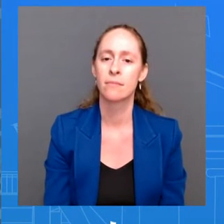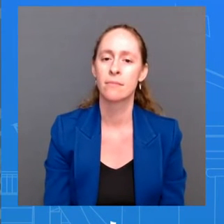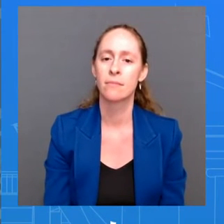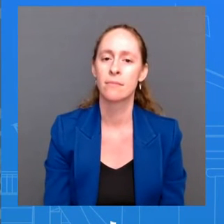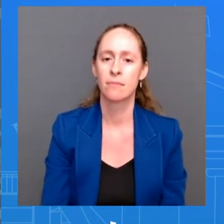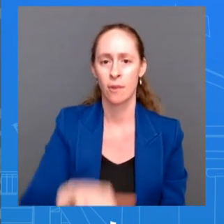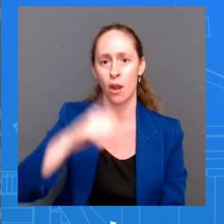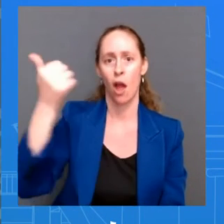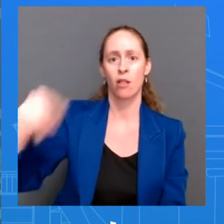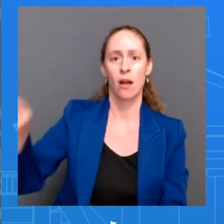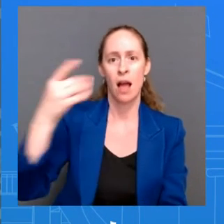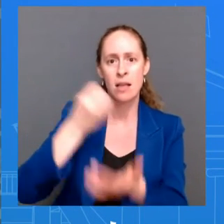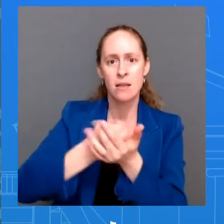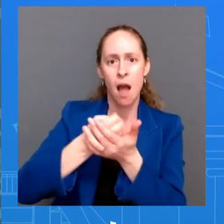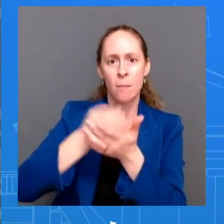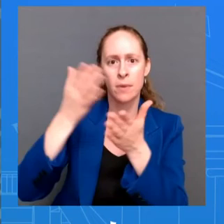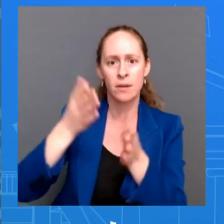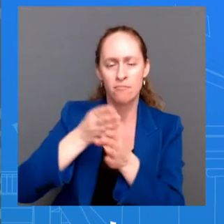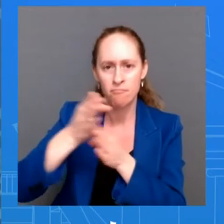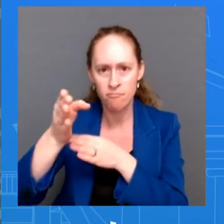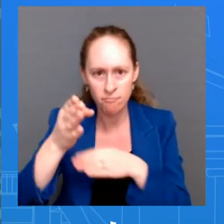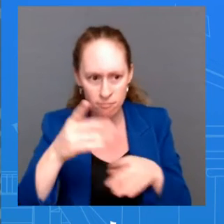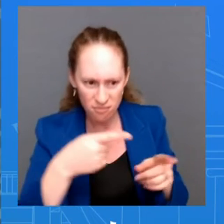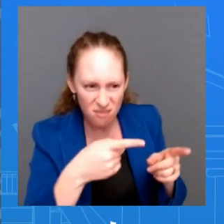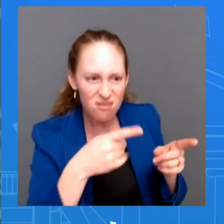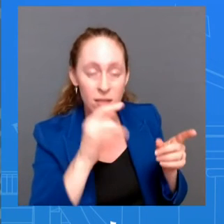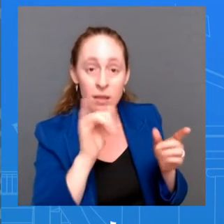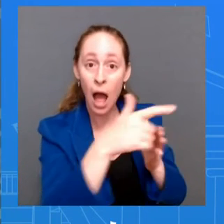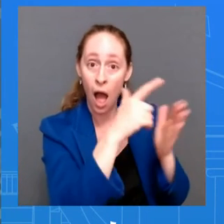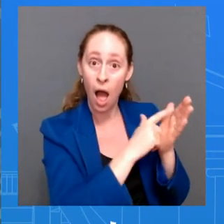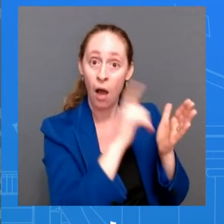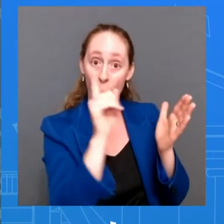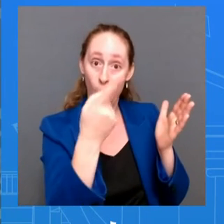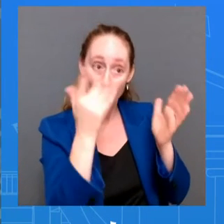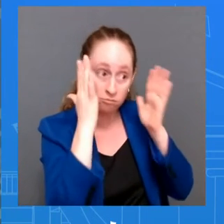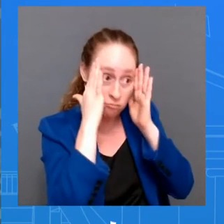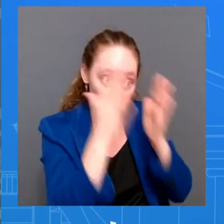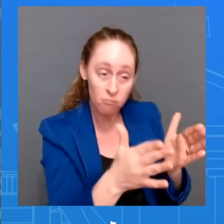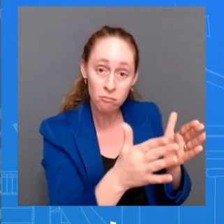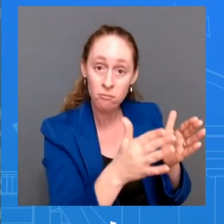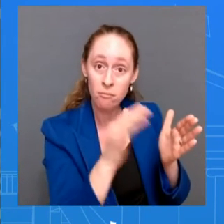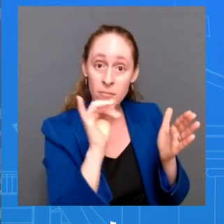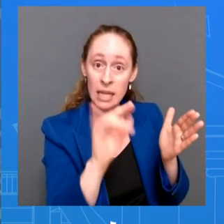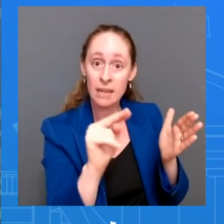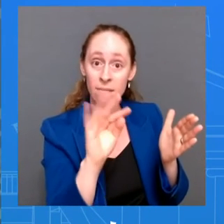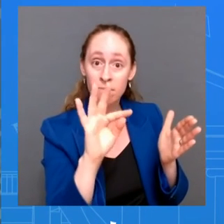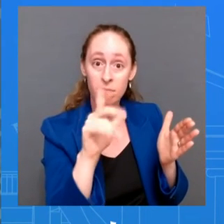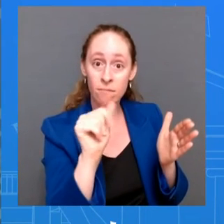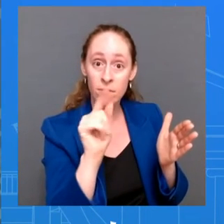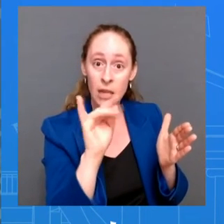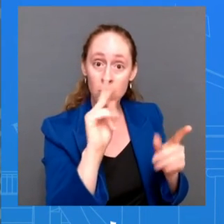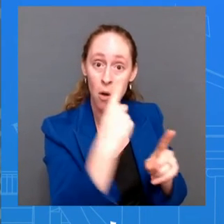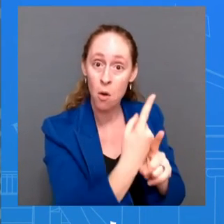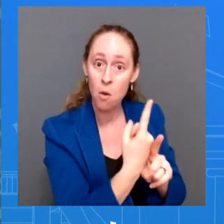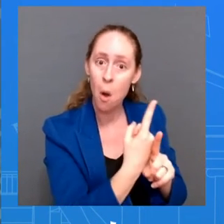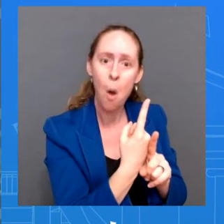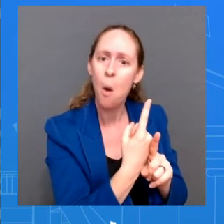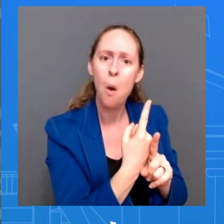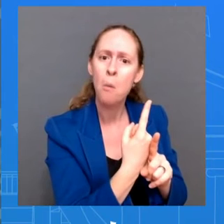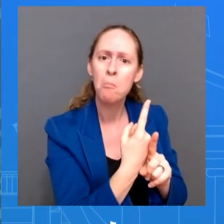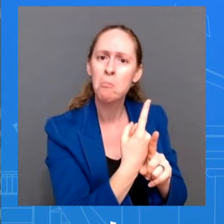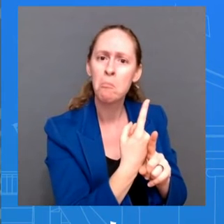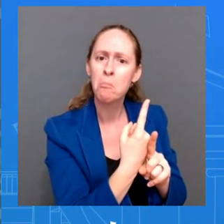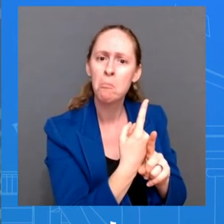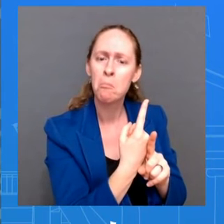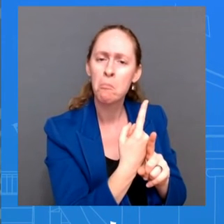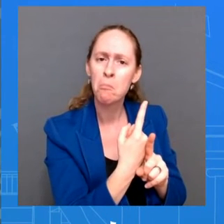addressing inflation, although it does that in several ways. It simultaneously addresses several key and